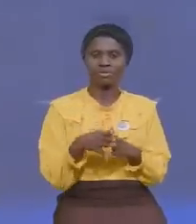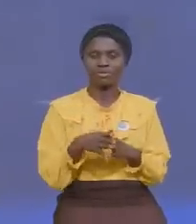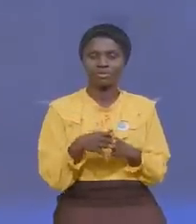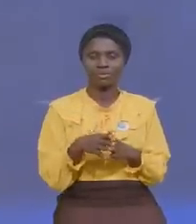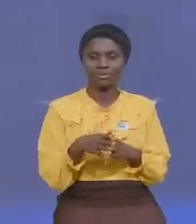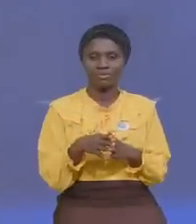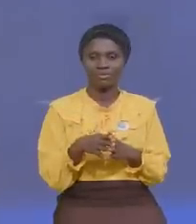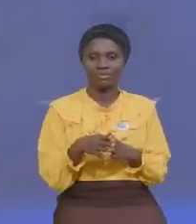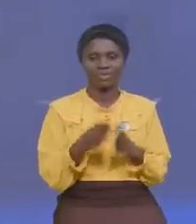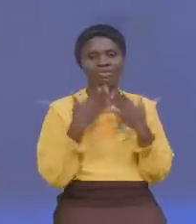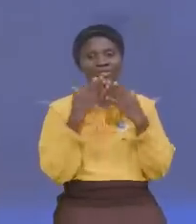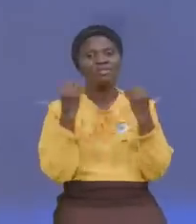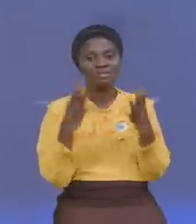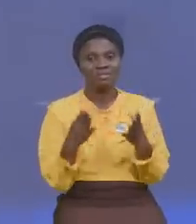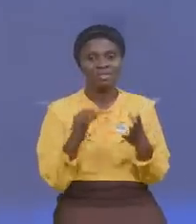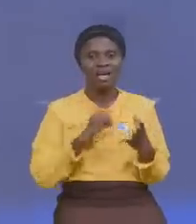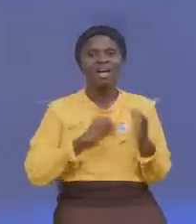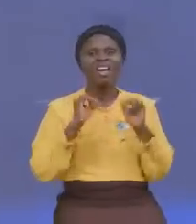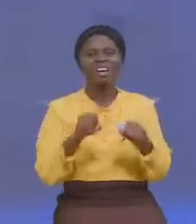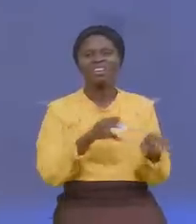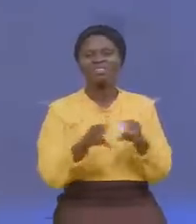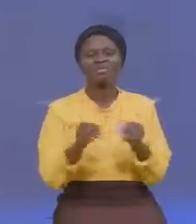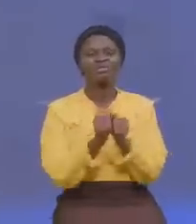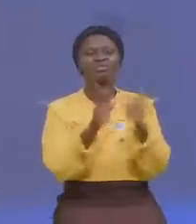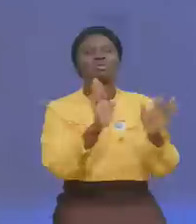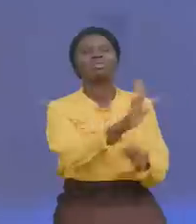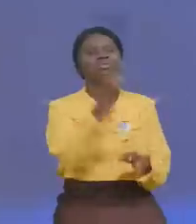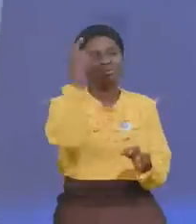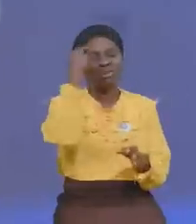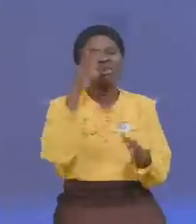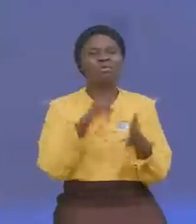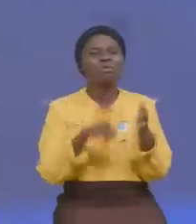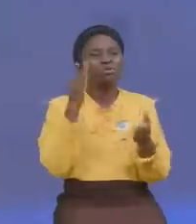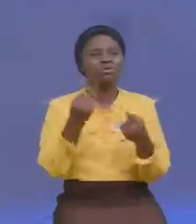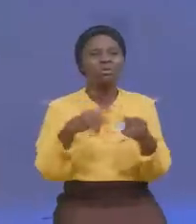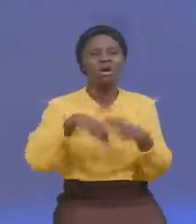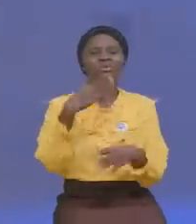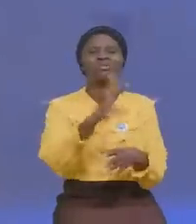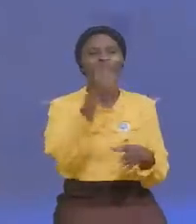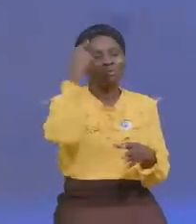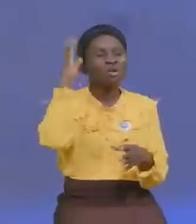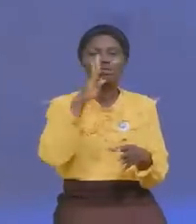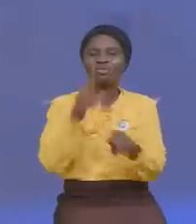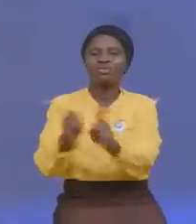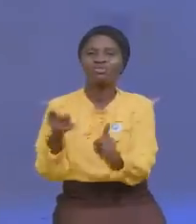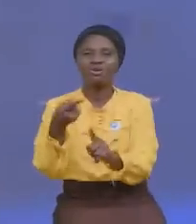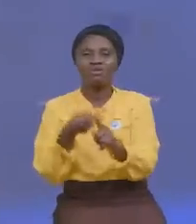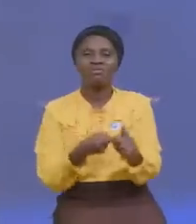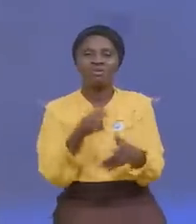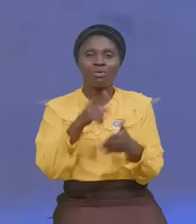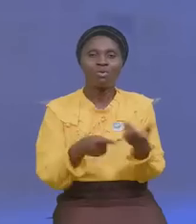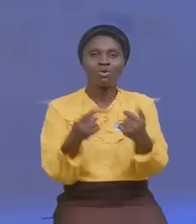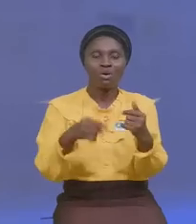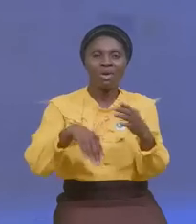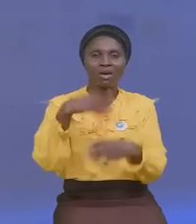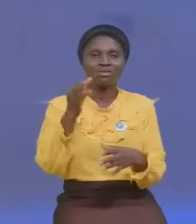Thank you very much. I can do without your mind. What's going to come out of your mind is going to be different from what comes out of the mind of Christ.